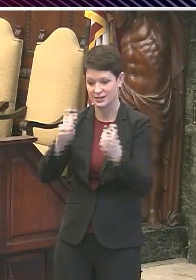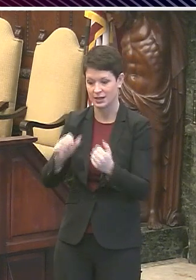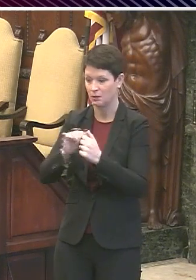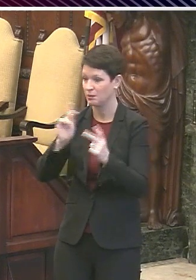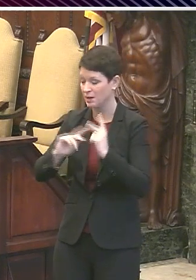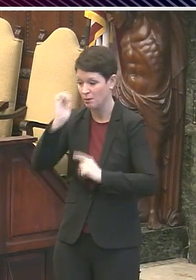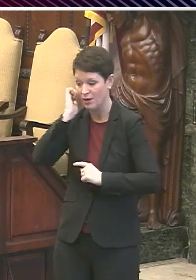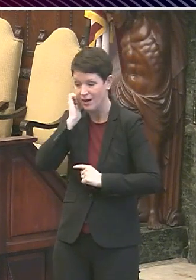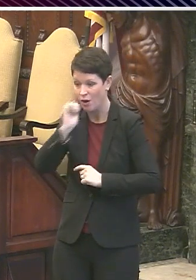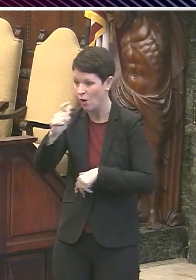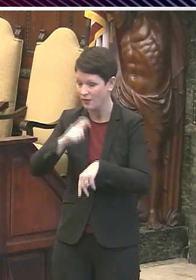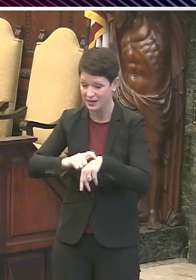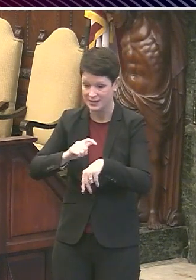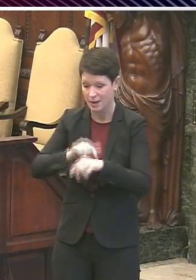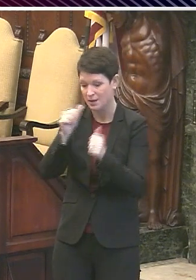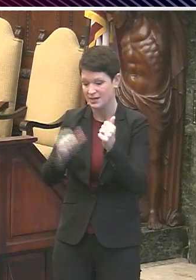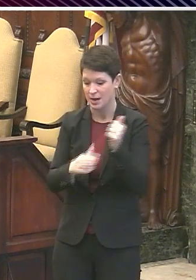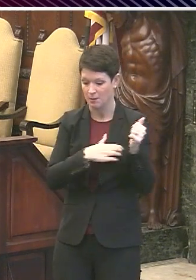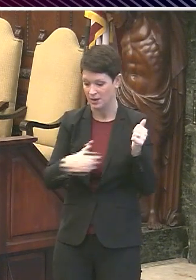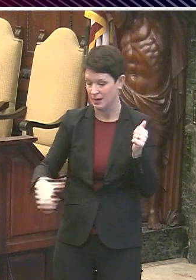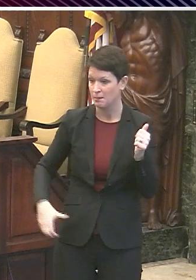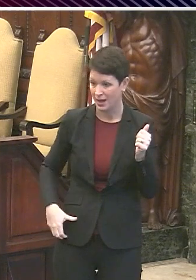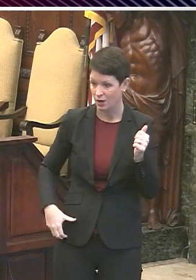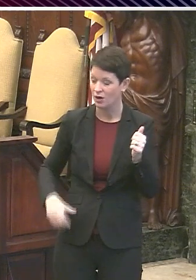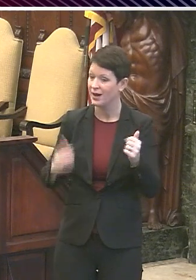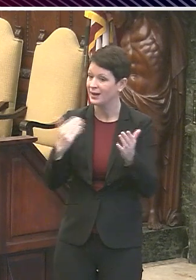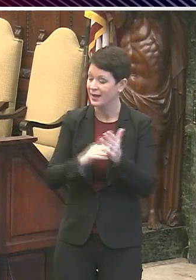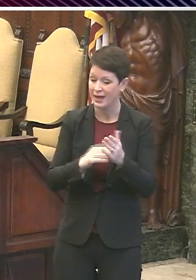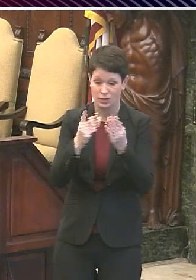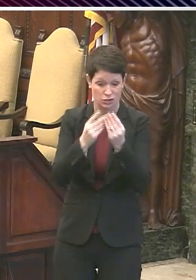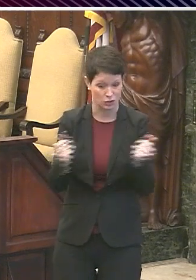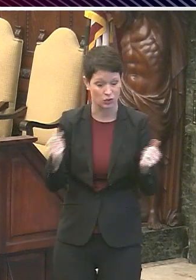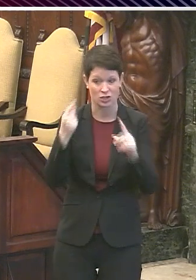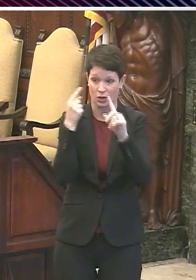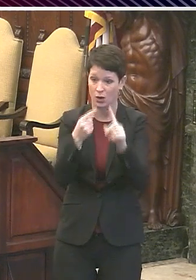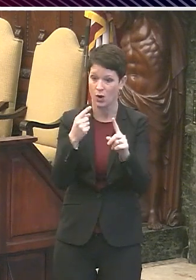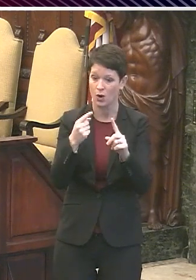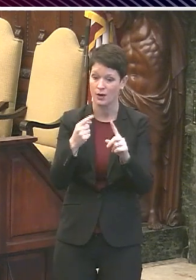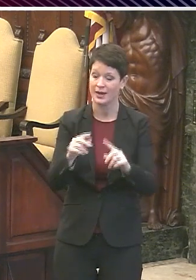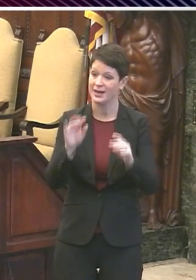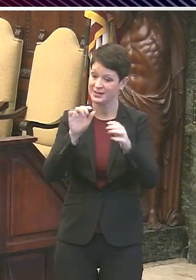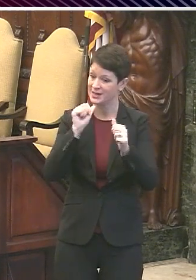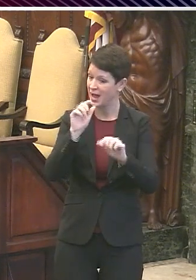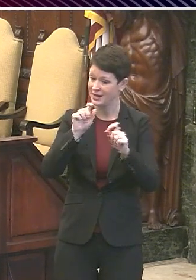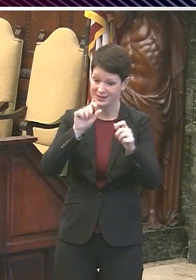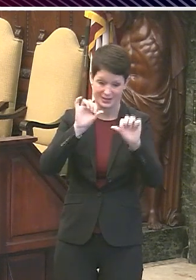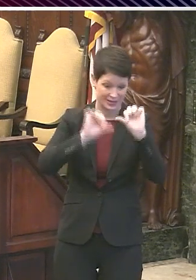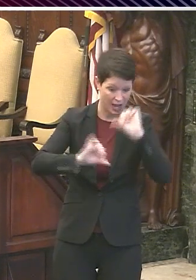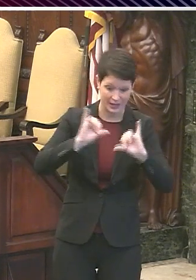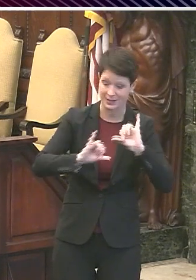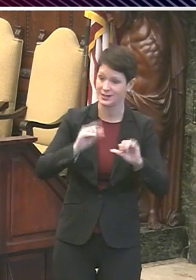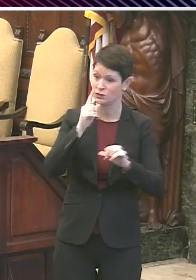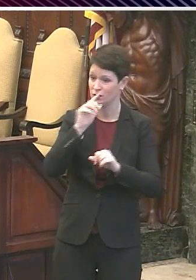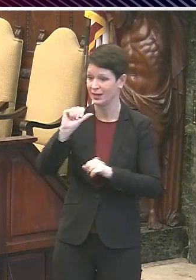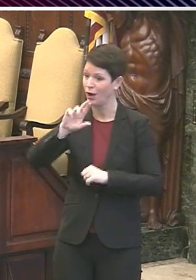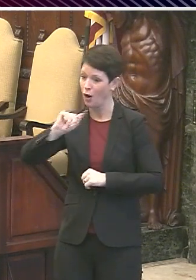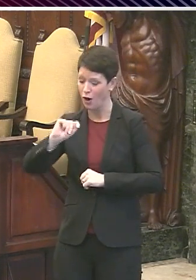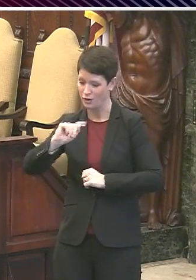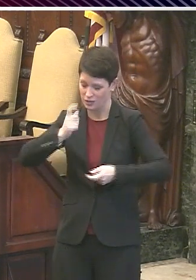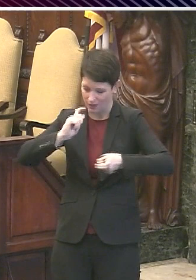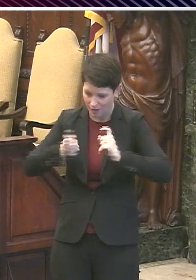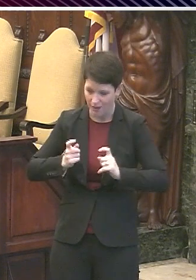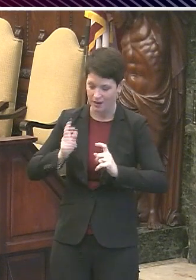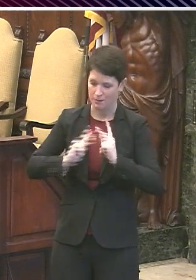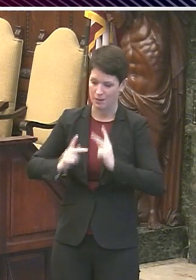the time, and we're moving towards getting that resolution. This is not an exact science. It's more of an art, and trying to get people to feel